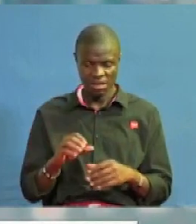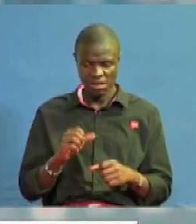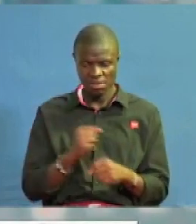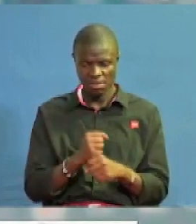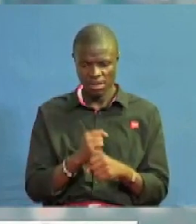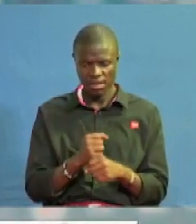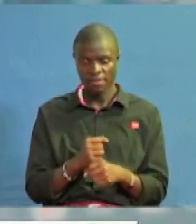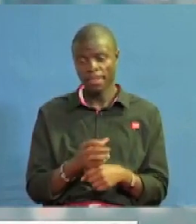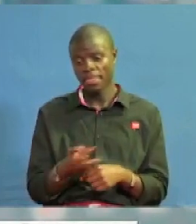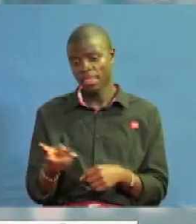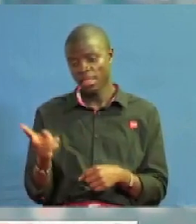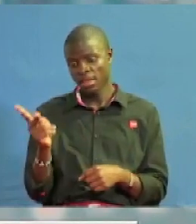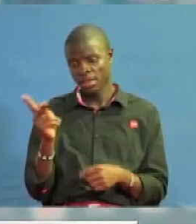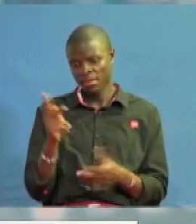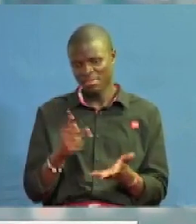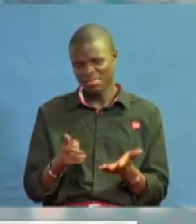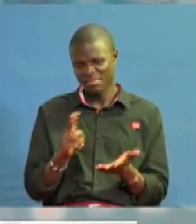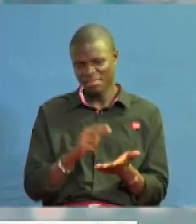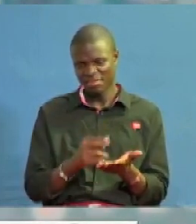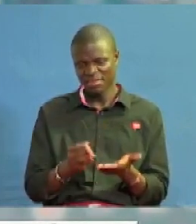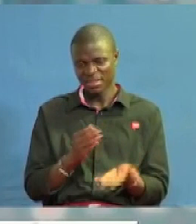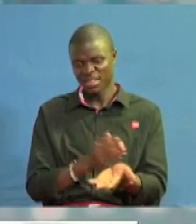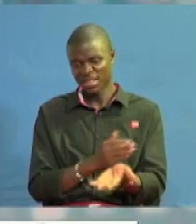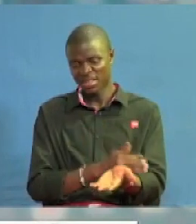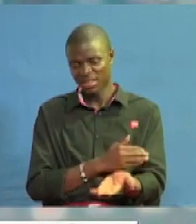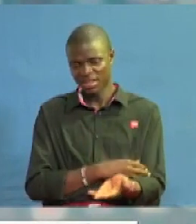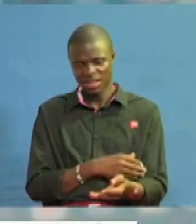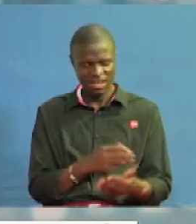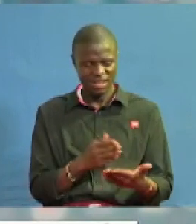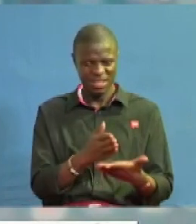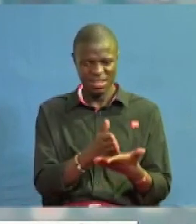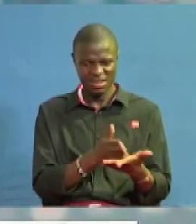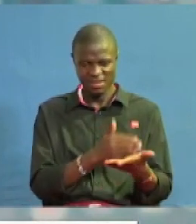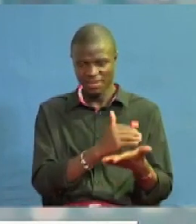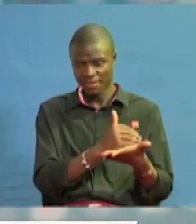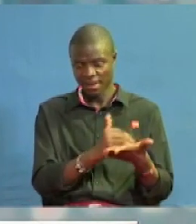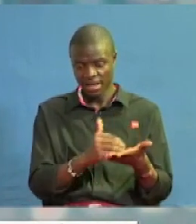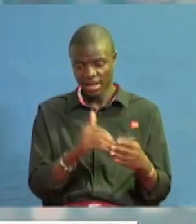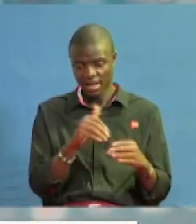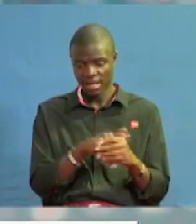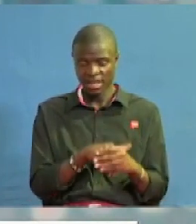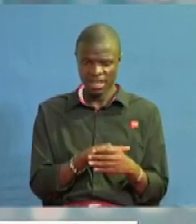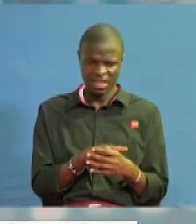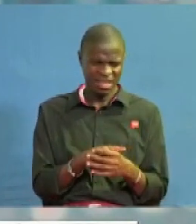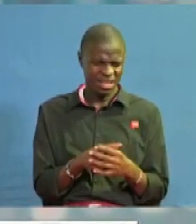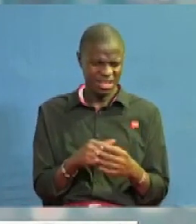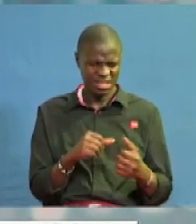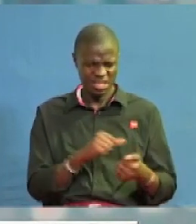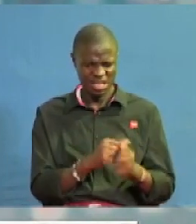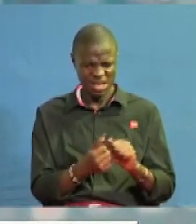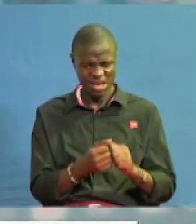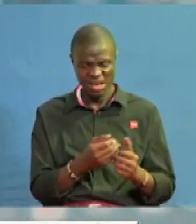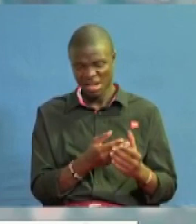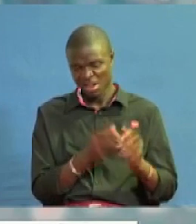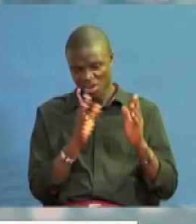company makes profits, this profit is divided amongst the shareholders. Okay? Now that is called